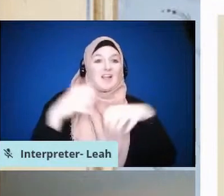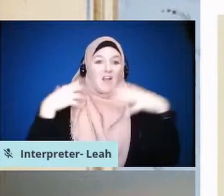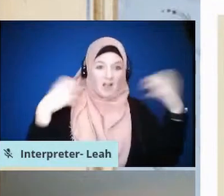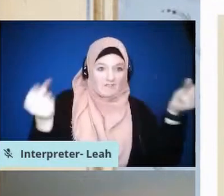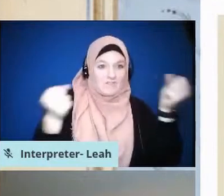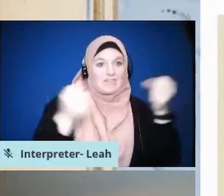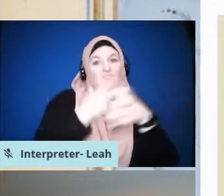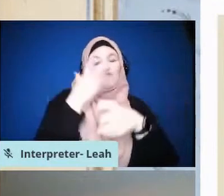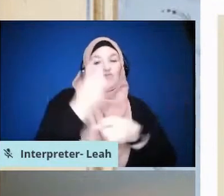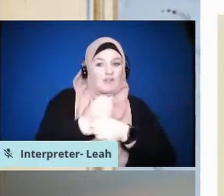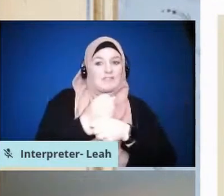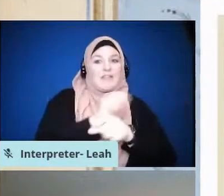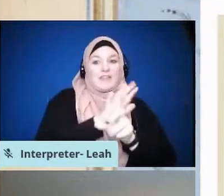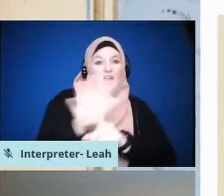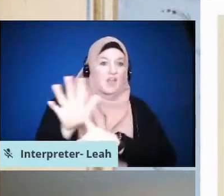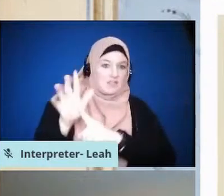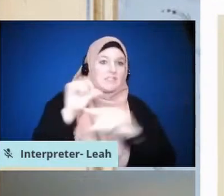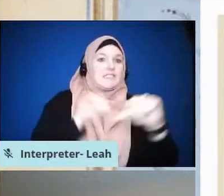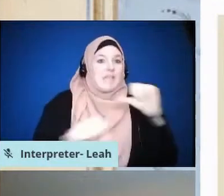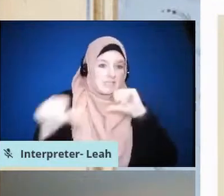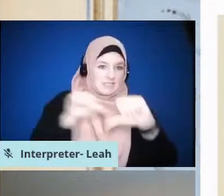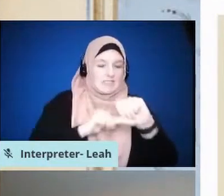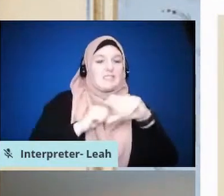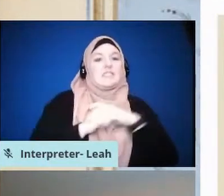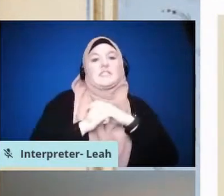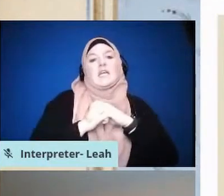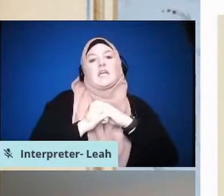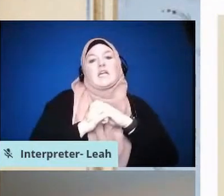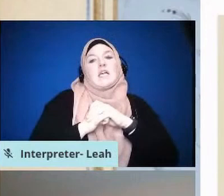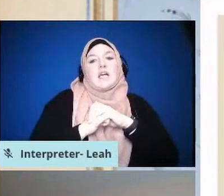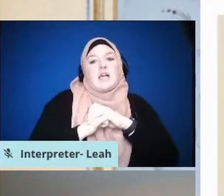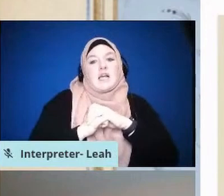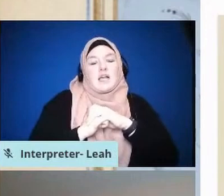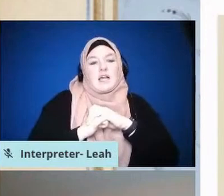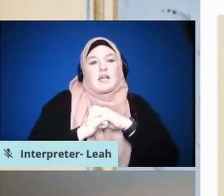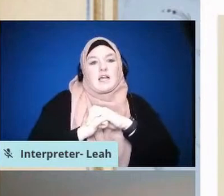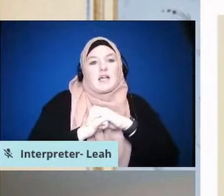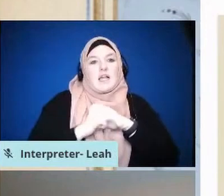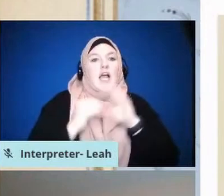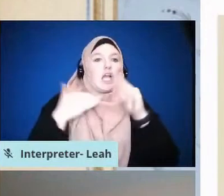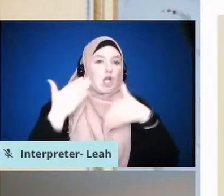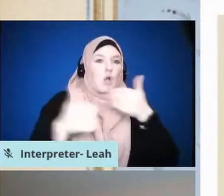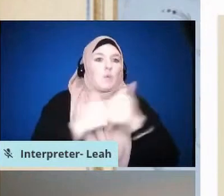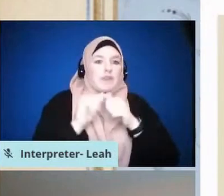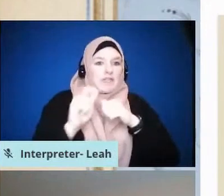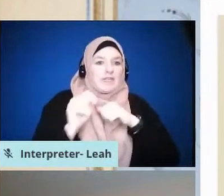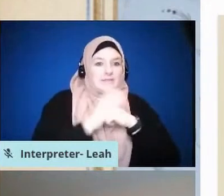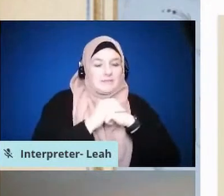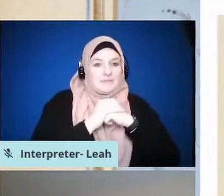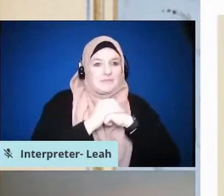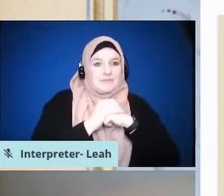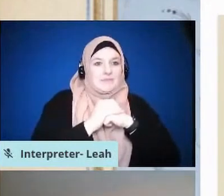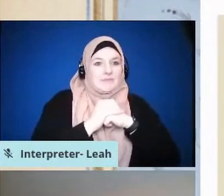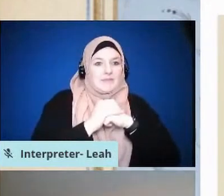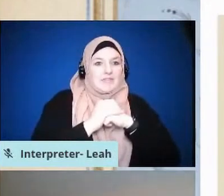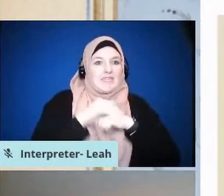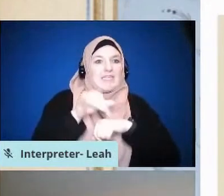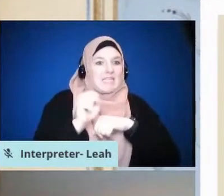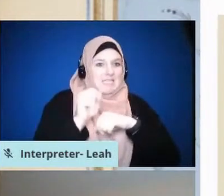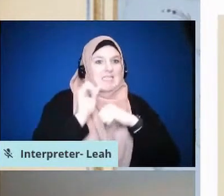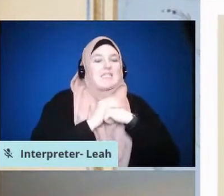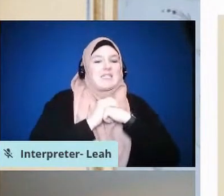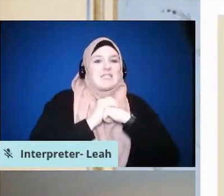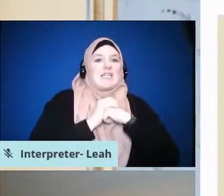and trust the science and go with it. I yes,